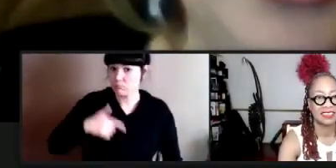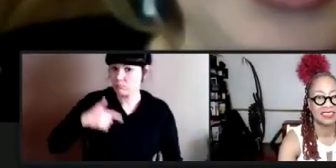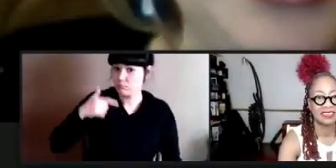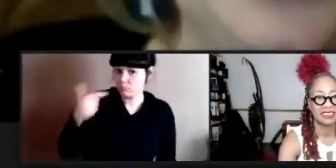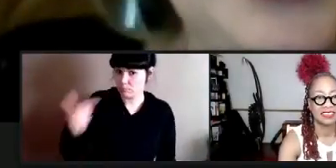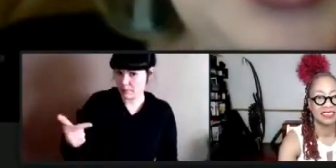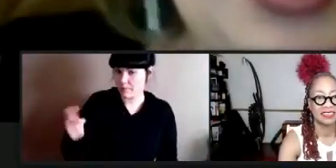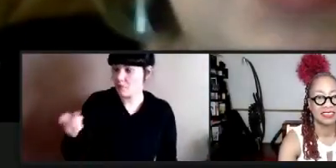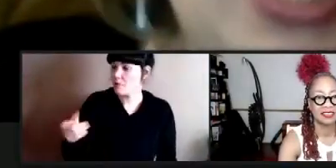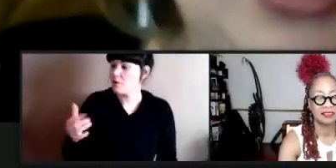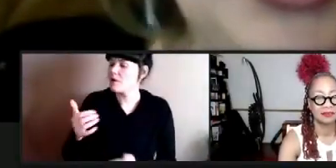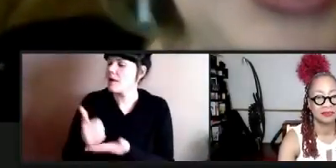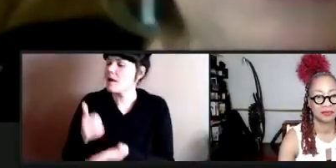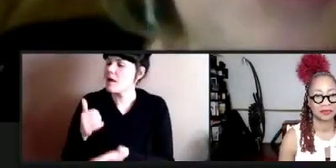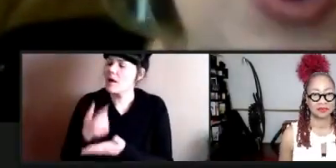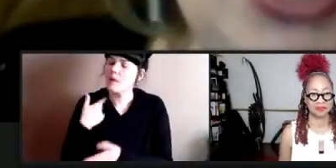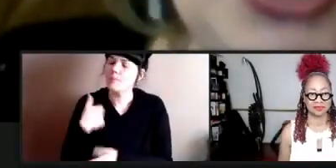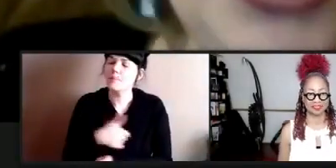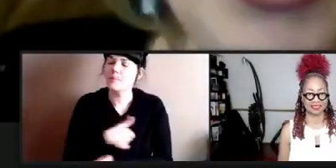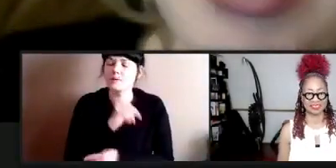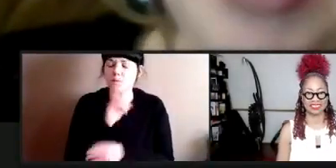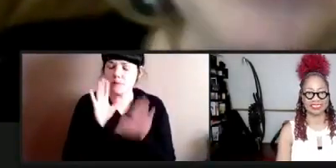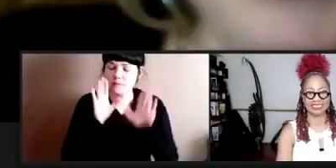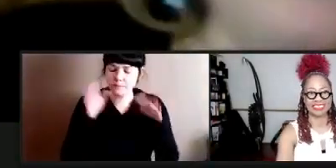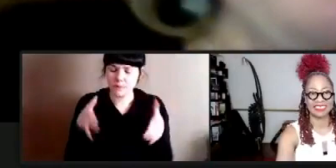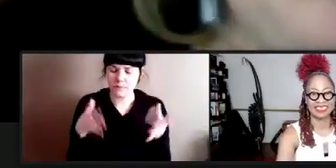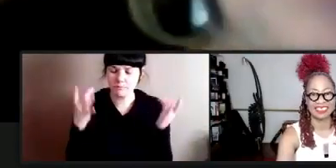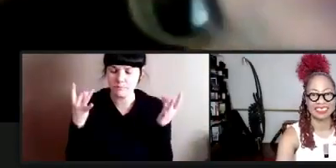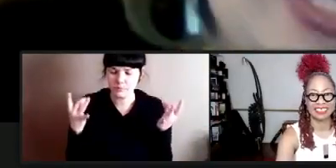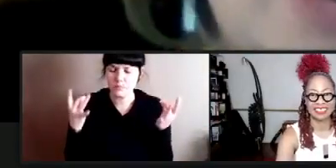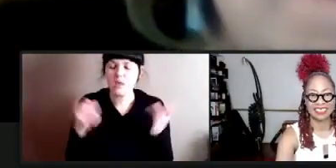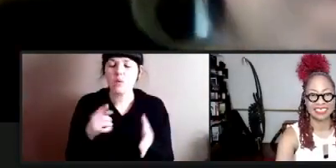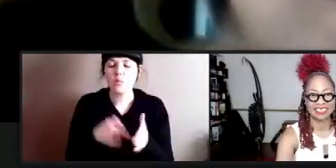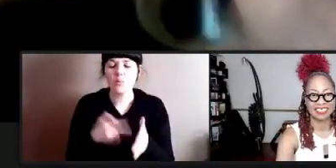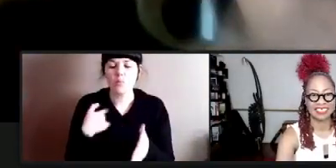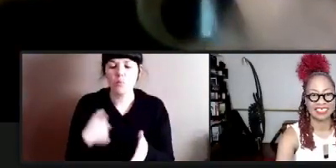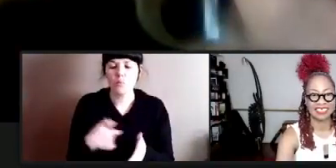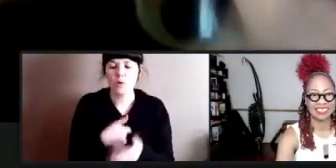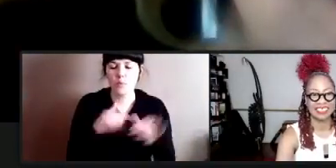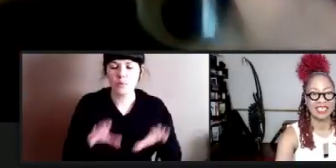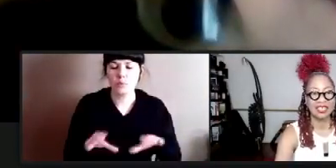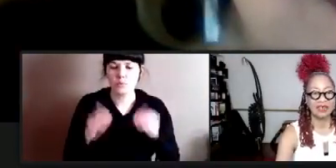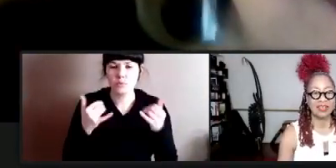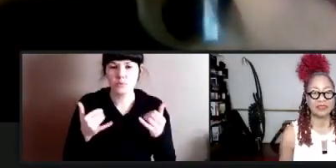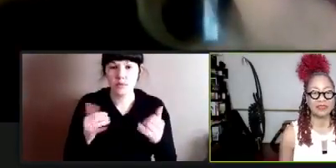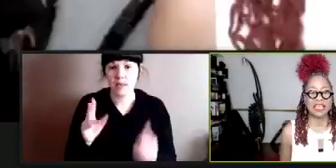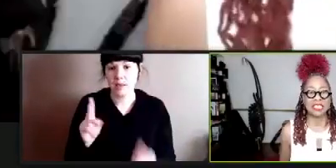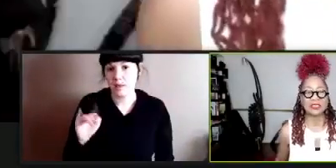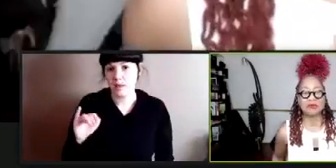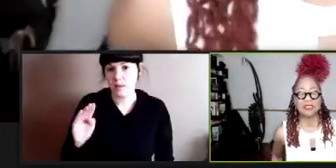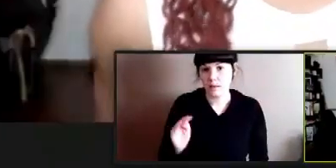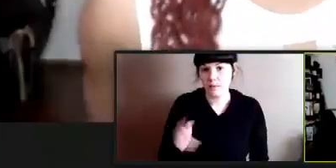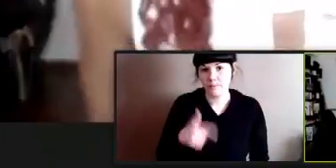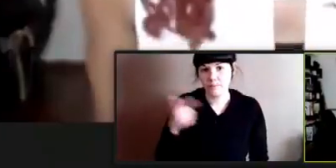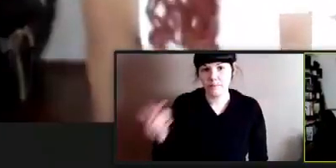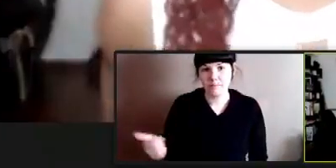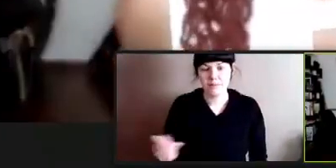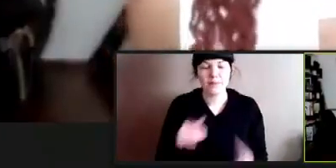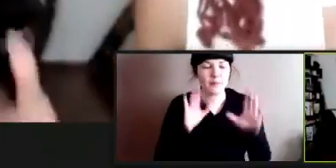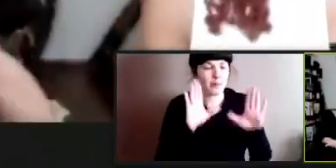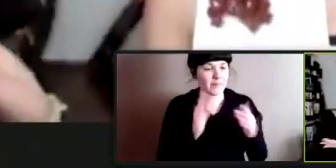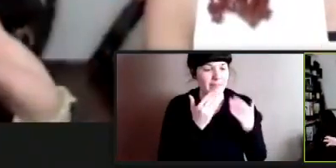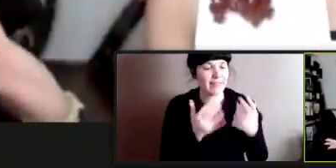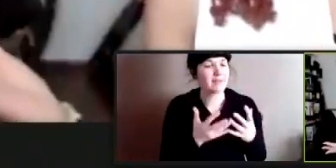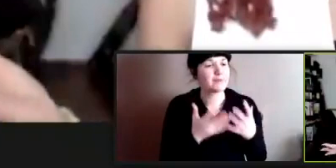in what we are gonna be looking forward to today. So, Kim. Wonderful. Thank you so much, Christine. Welcome,